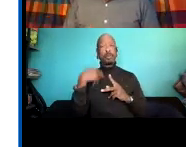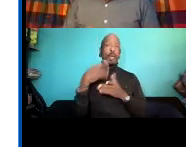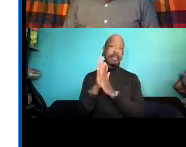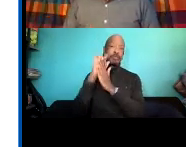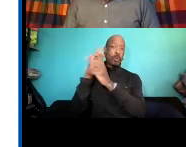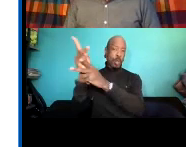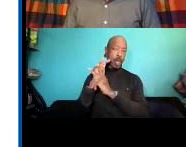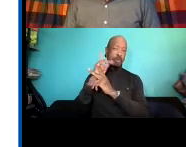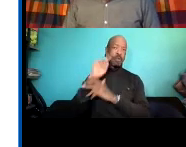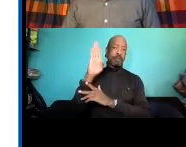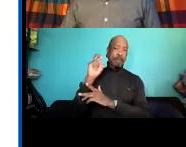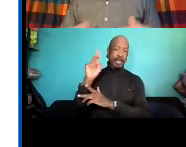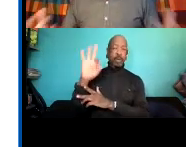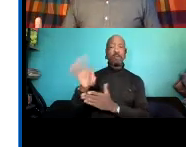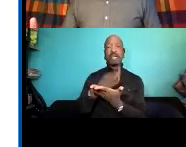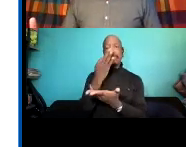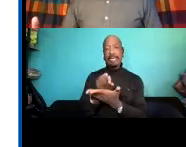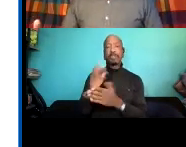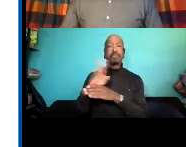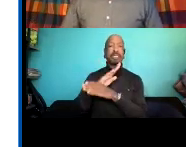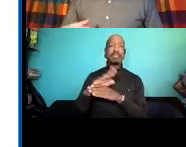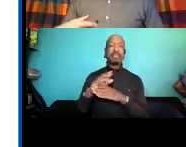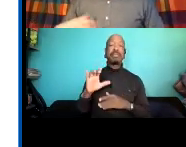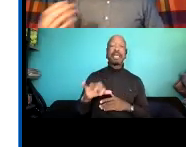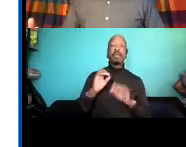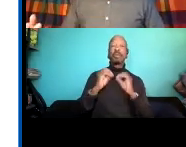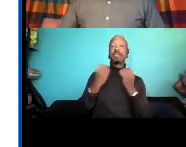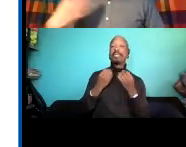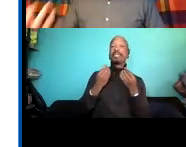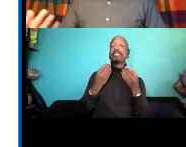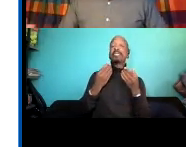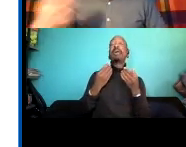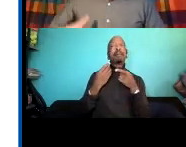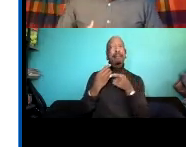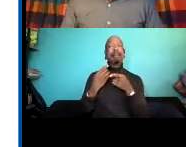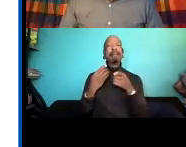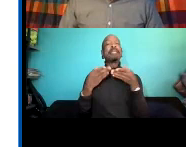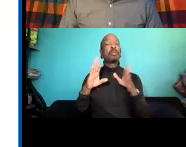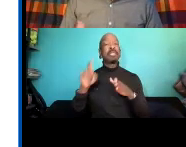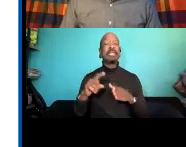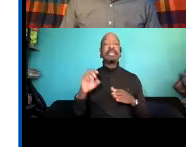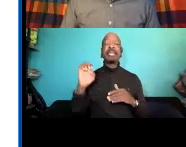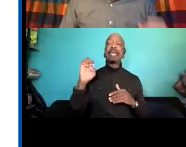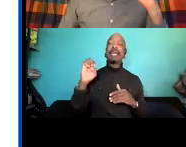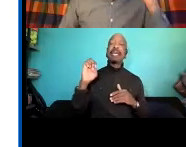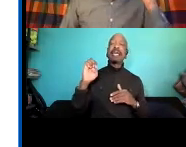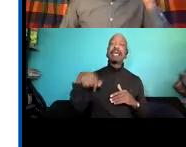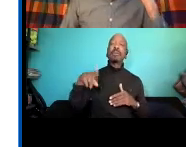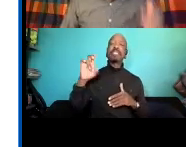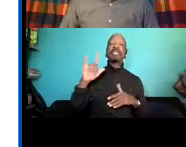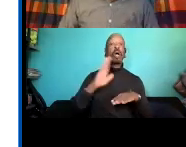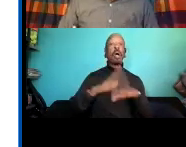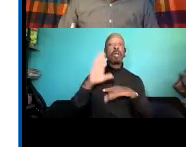or a financial institution, the organization generally needs equity. The cooperative usually needs equity on the books.